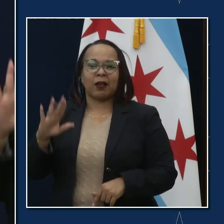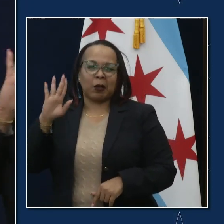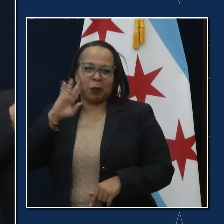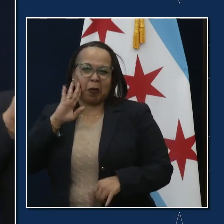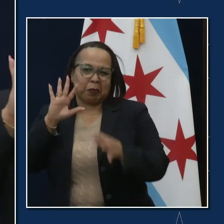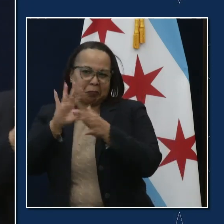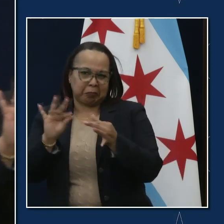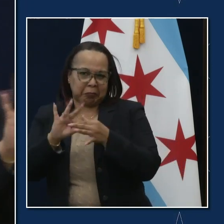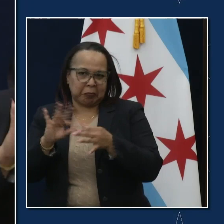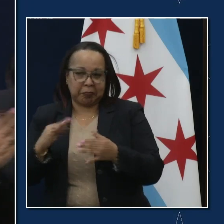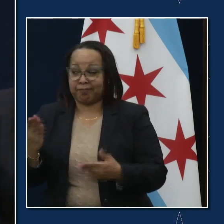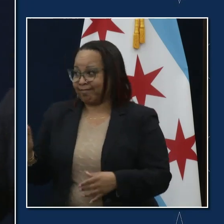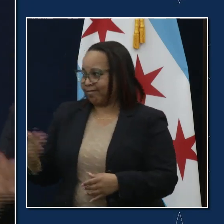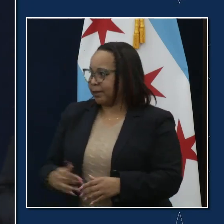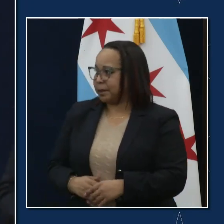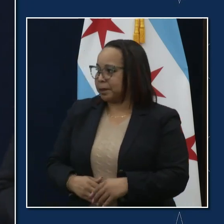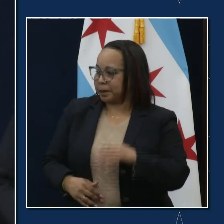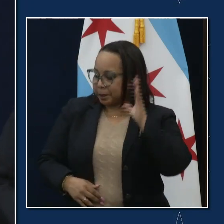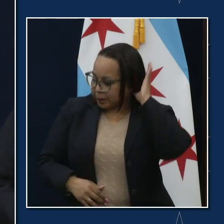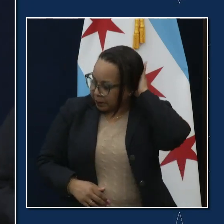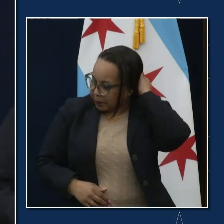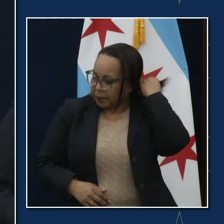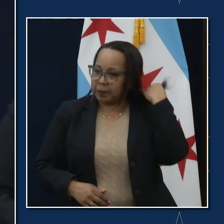a few words. Dr. Arwady.